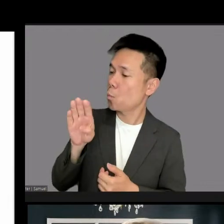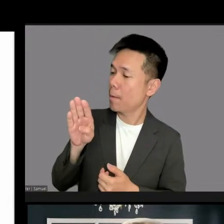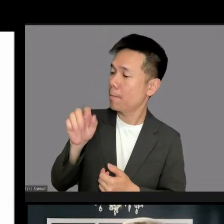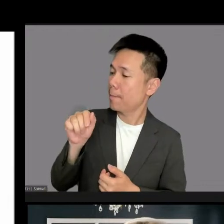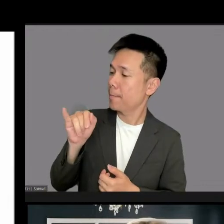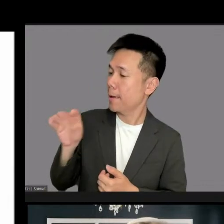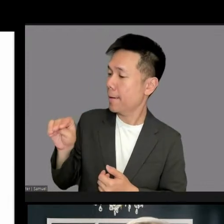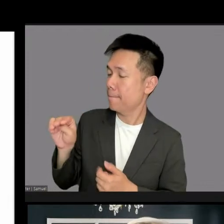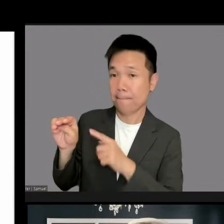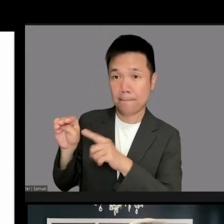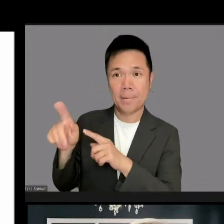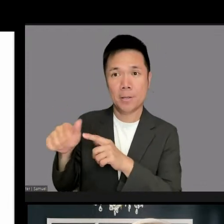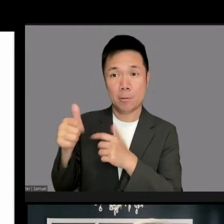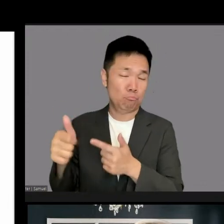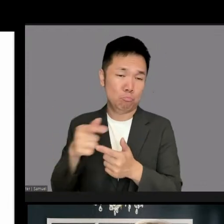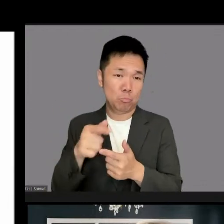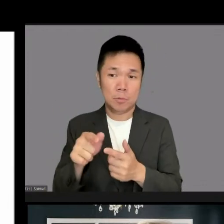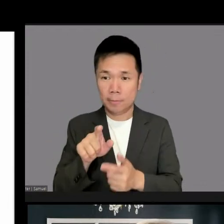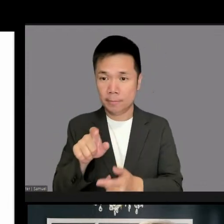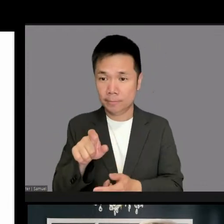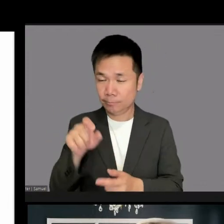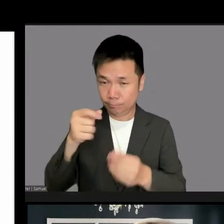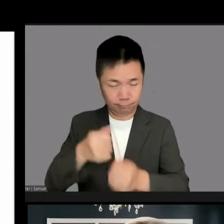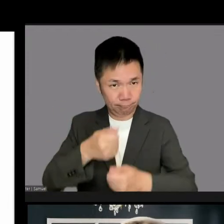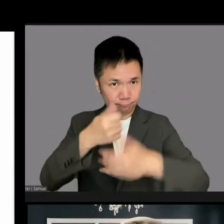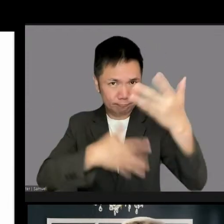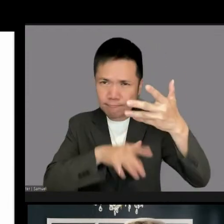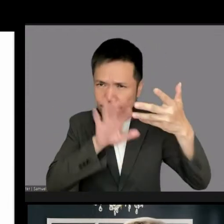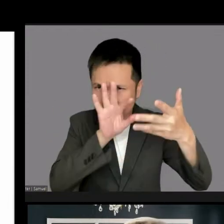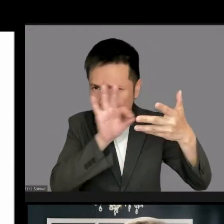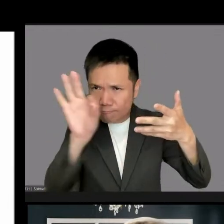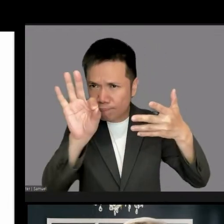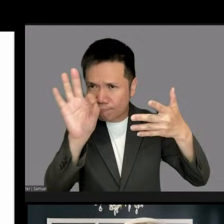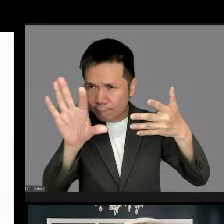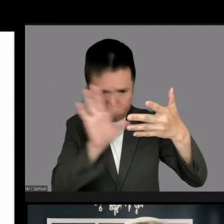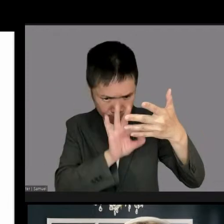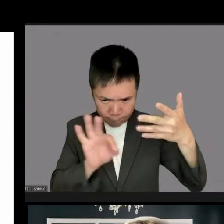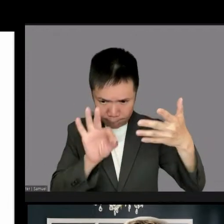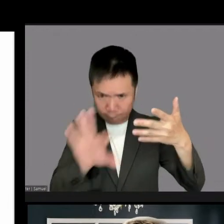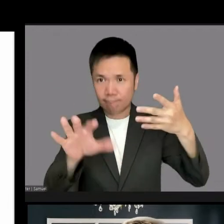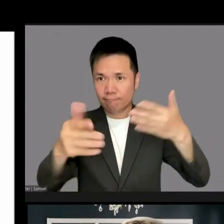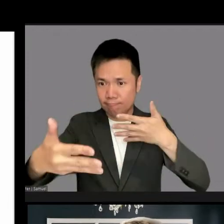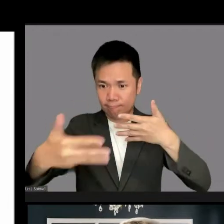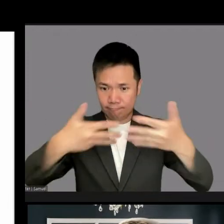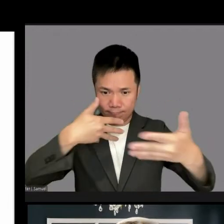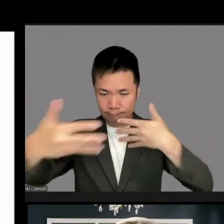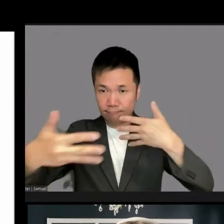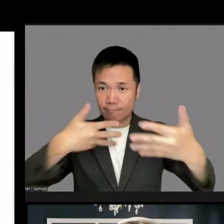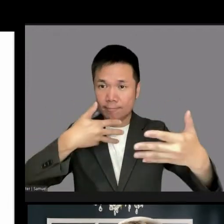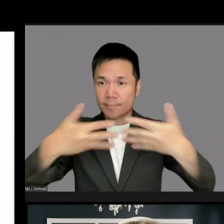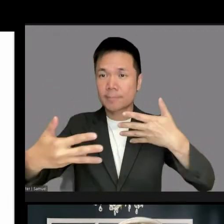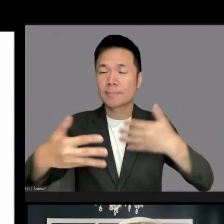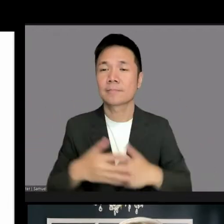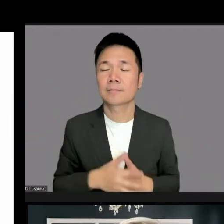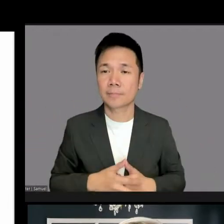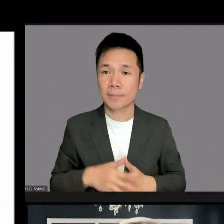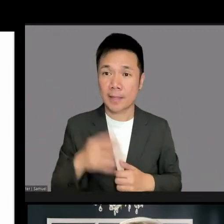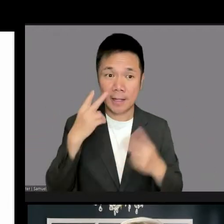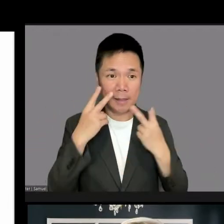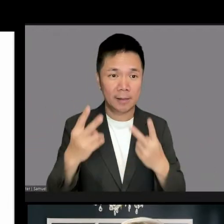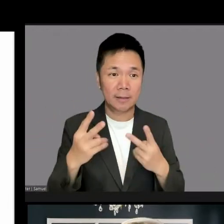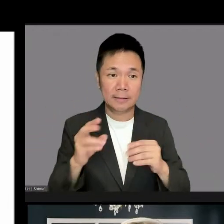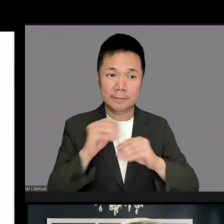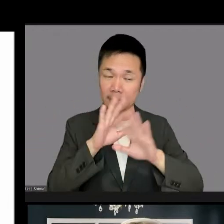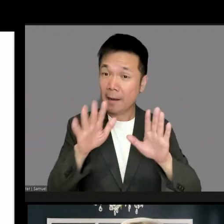where you can use the dropper tool and you can pick up a color and then you can check the color contrast. It'll also give you hex